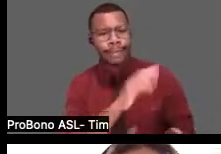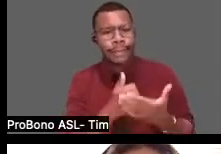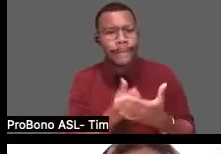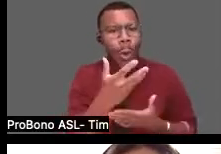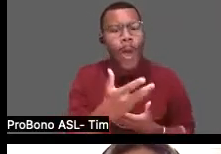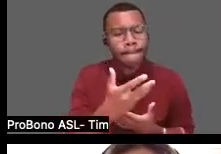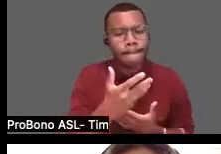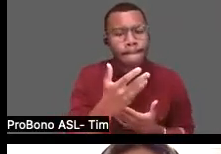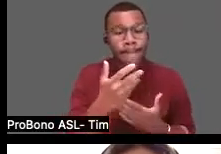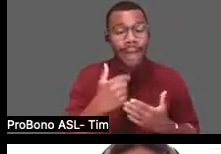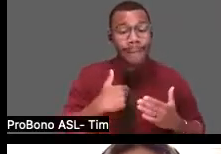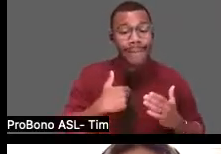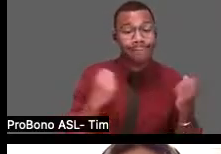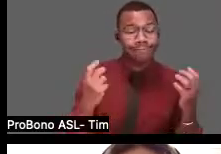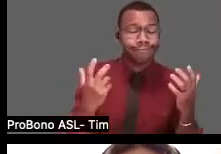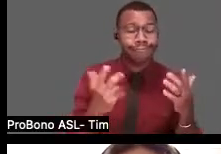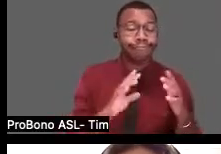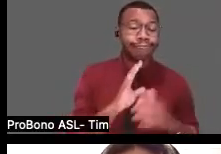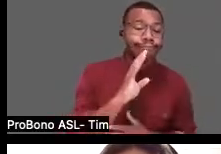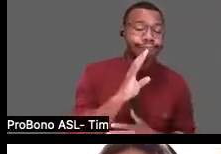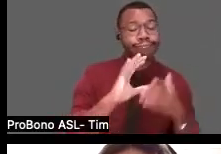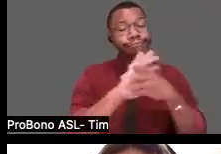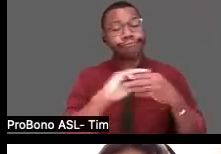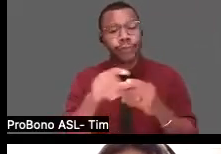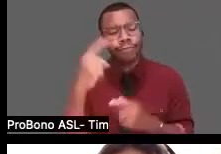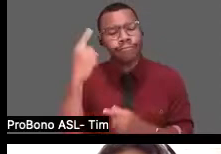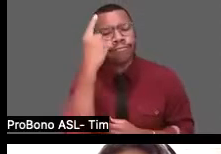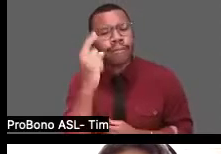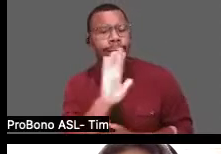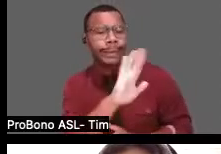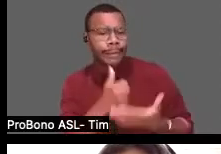set a tone. Next slide.